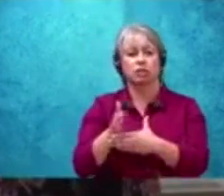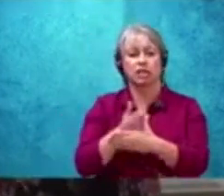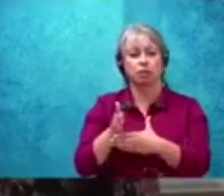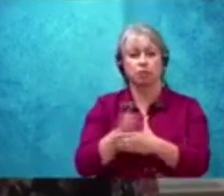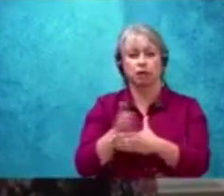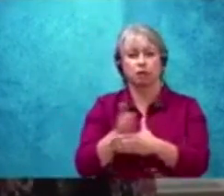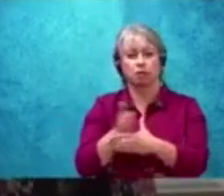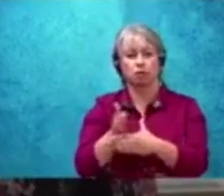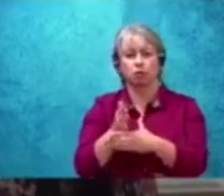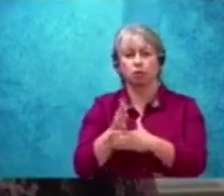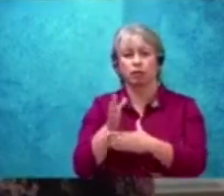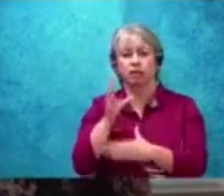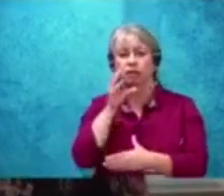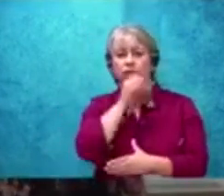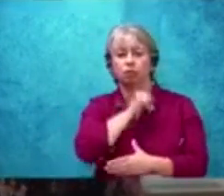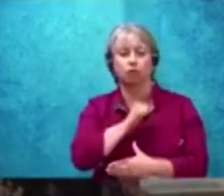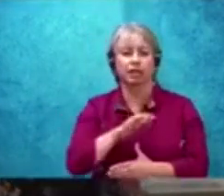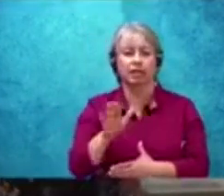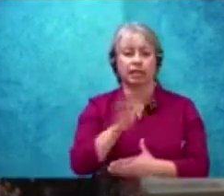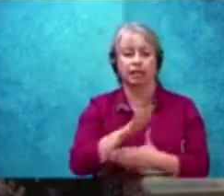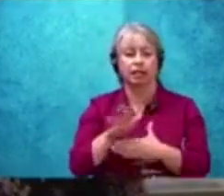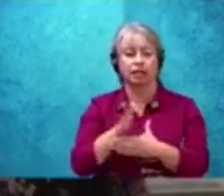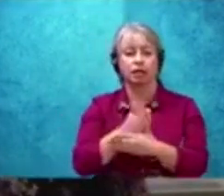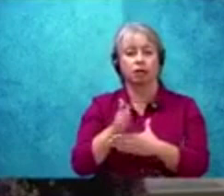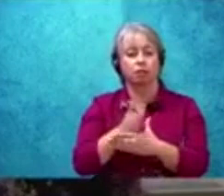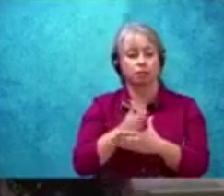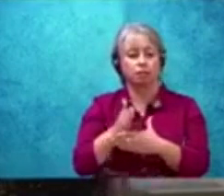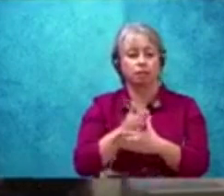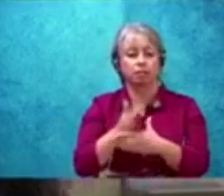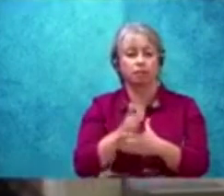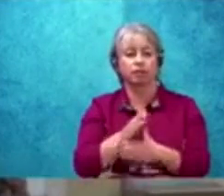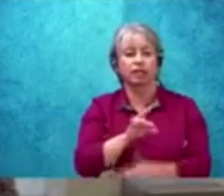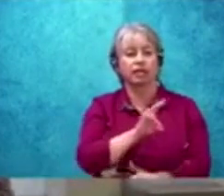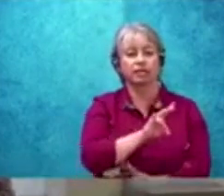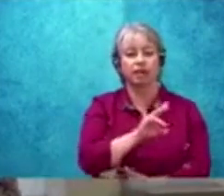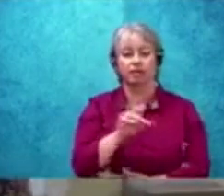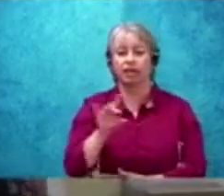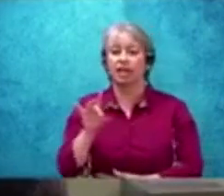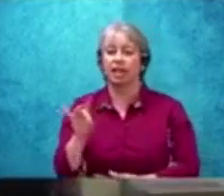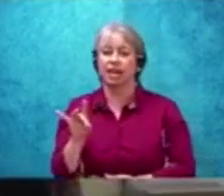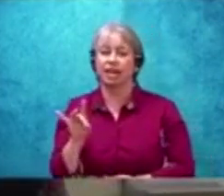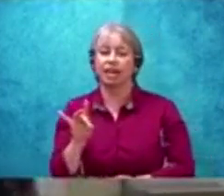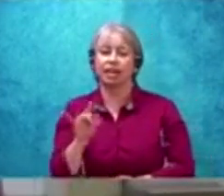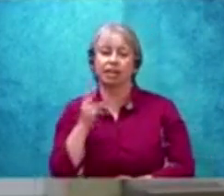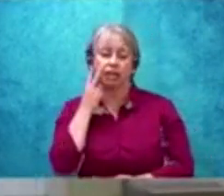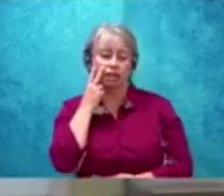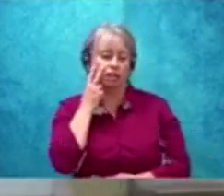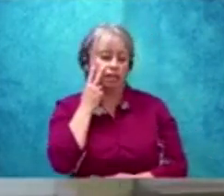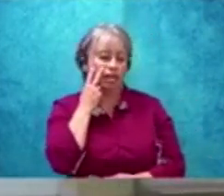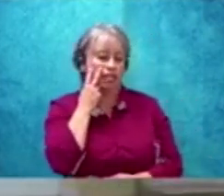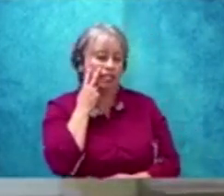be, we can kind of guess that this number is going to be between 7 and 8. So let's see.